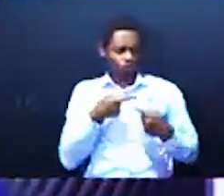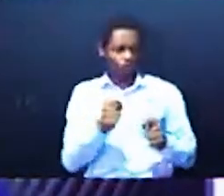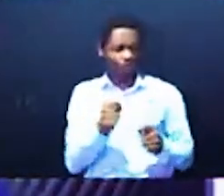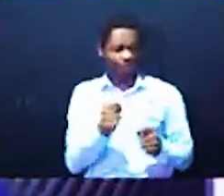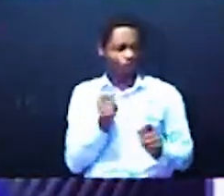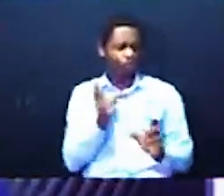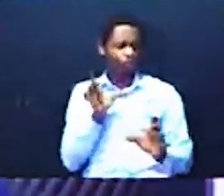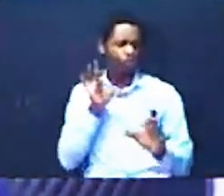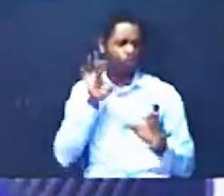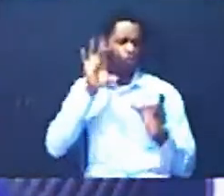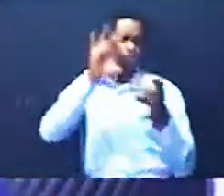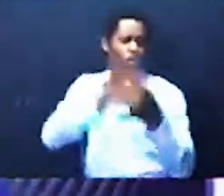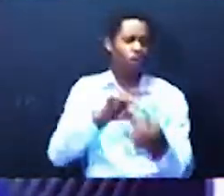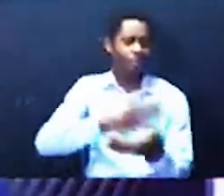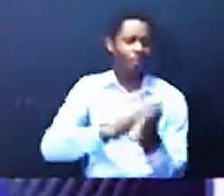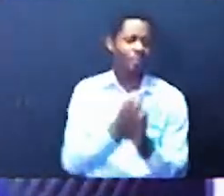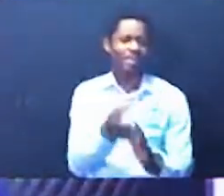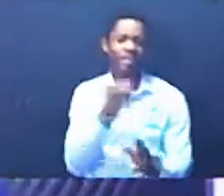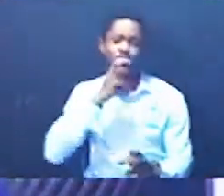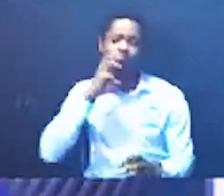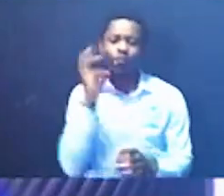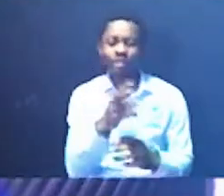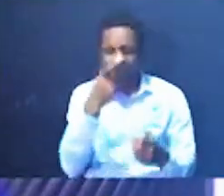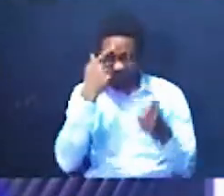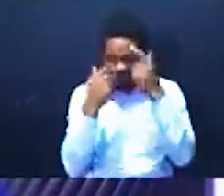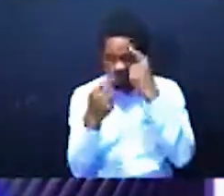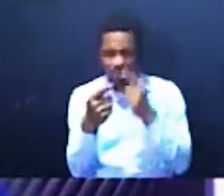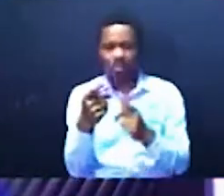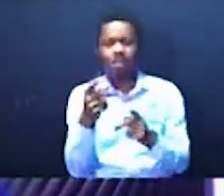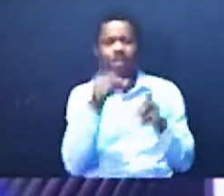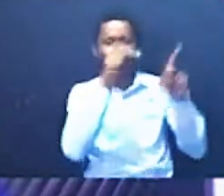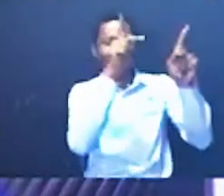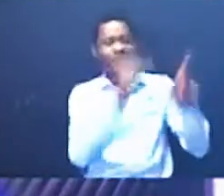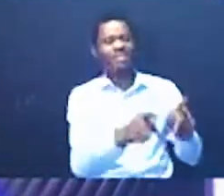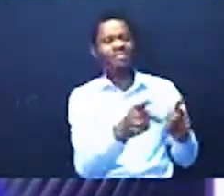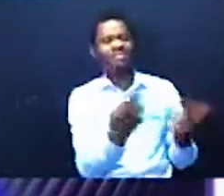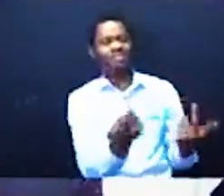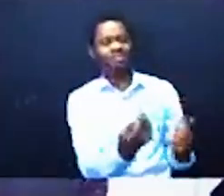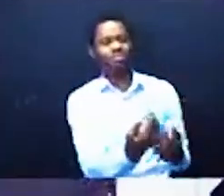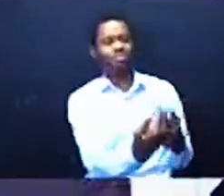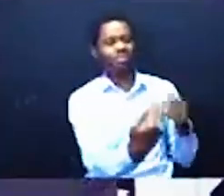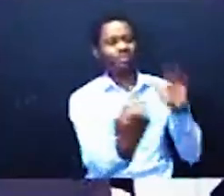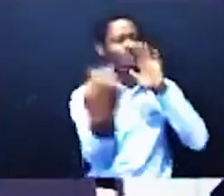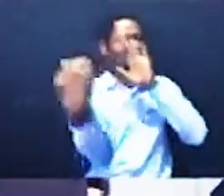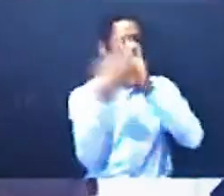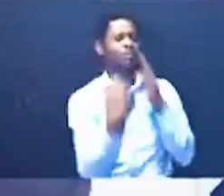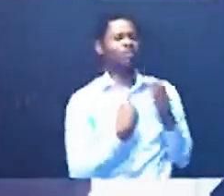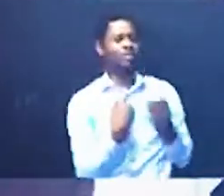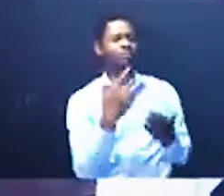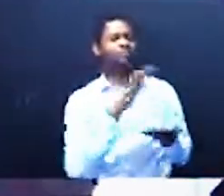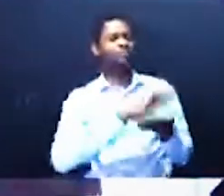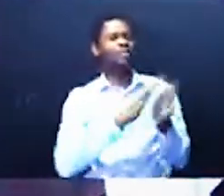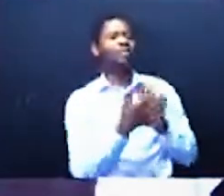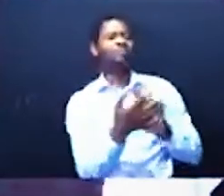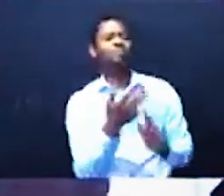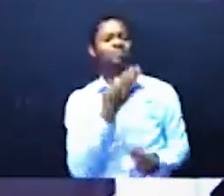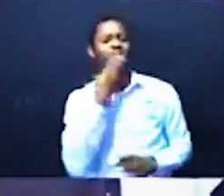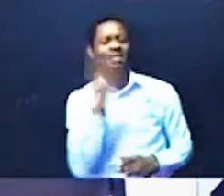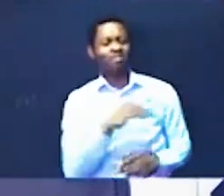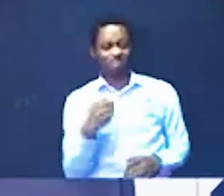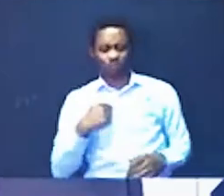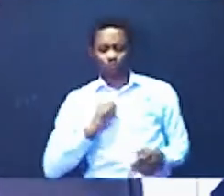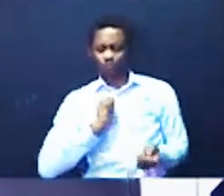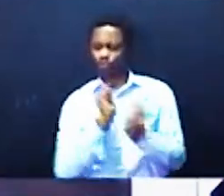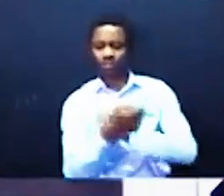come, but the focus is still the same. God's solid foundation stands firm. Everyone who names the name of God